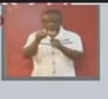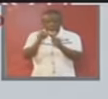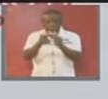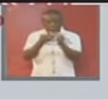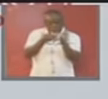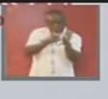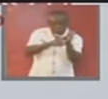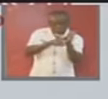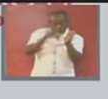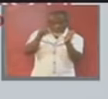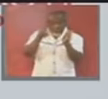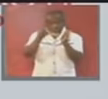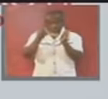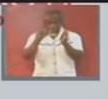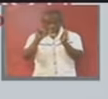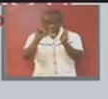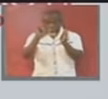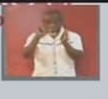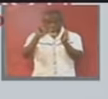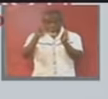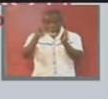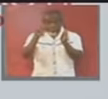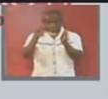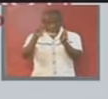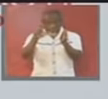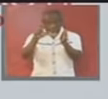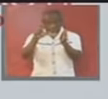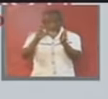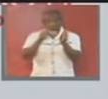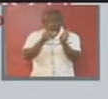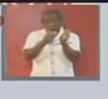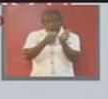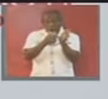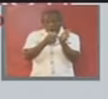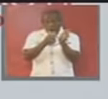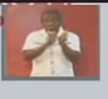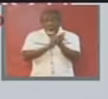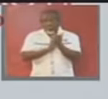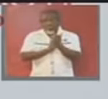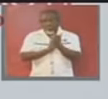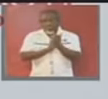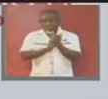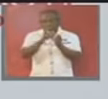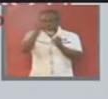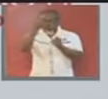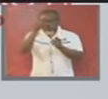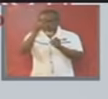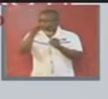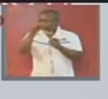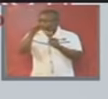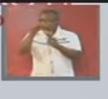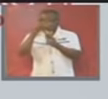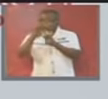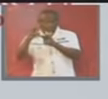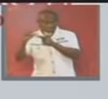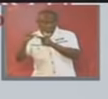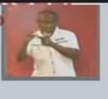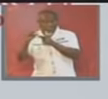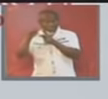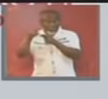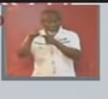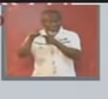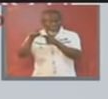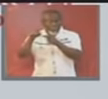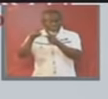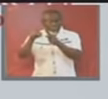but because of his association with Microsoft and technology, the conspiracy theorists